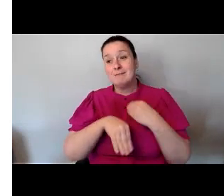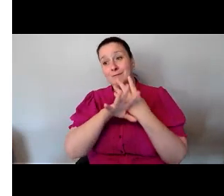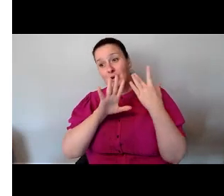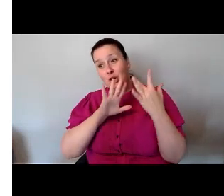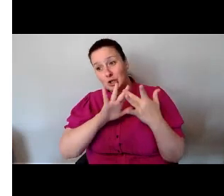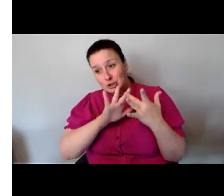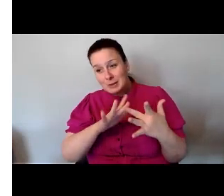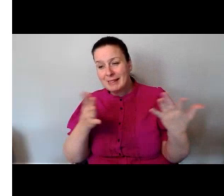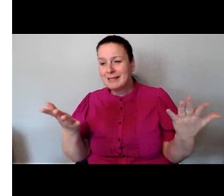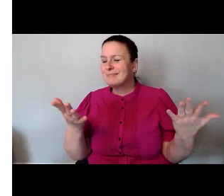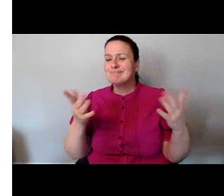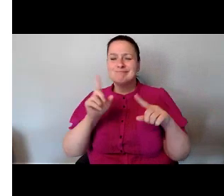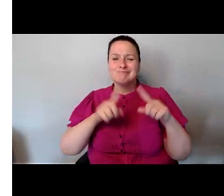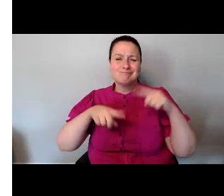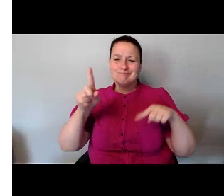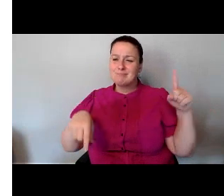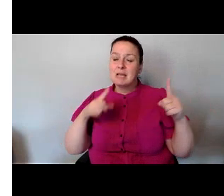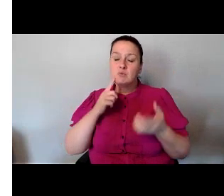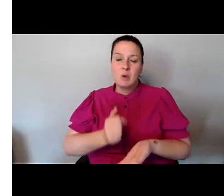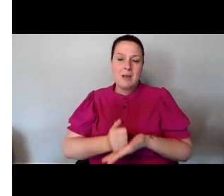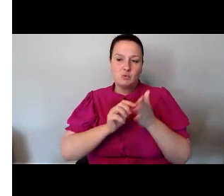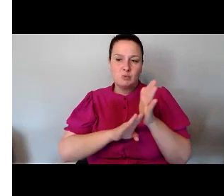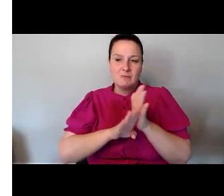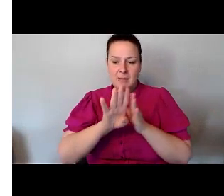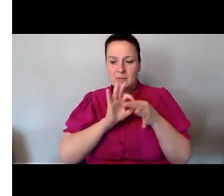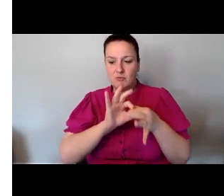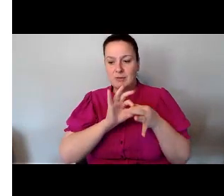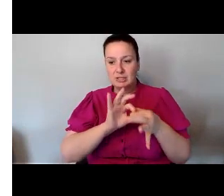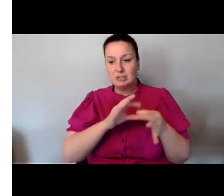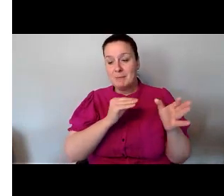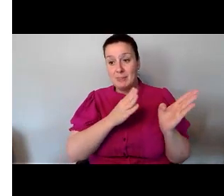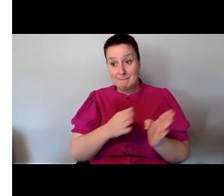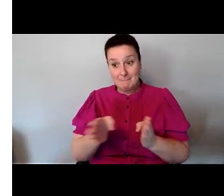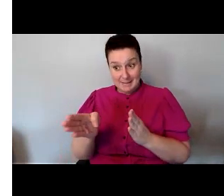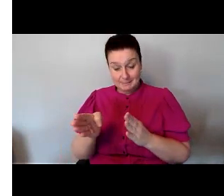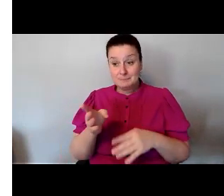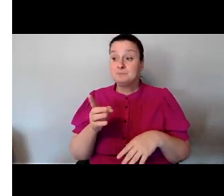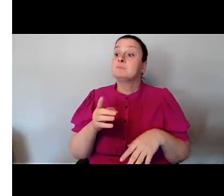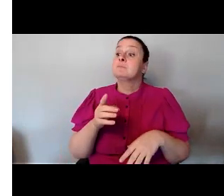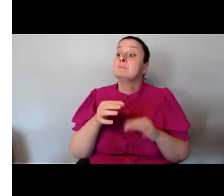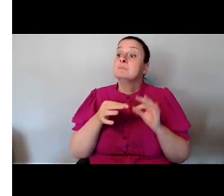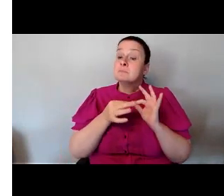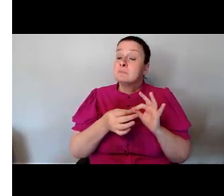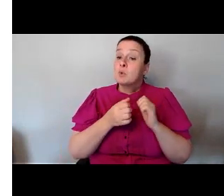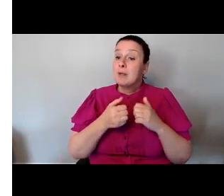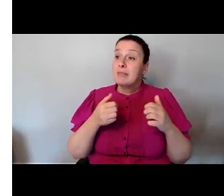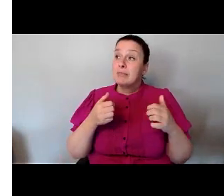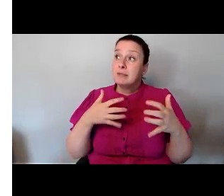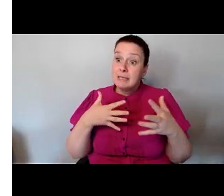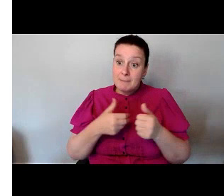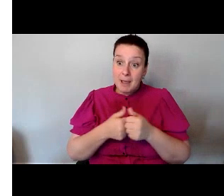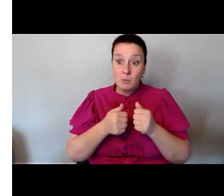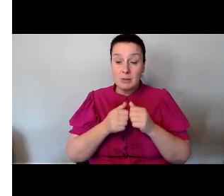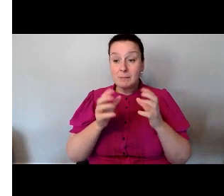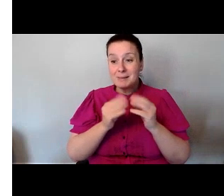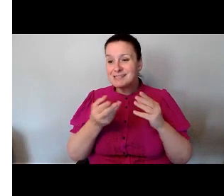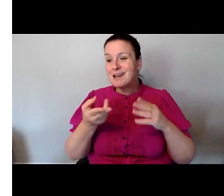just, helps to develop that relationship and the plan. And in terms of keeping up with meetings, of